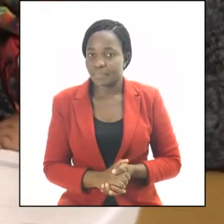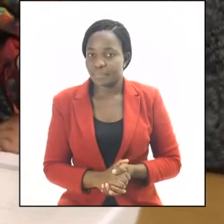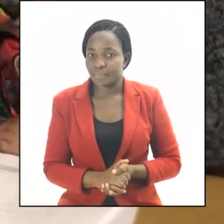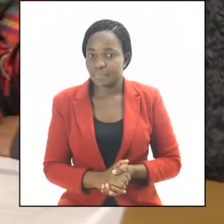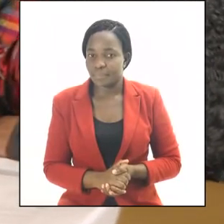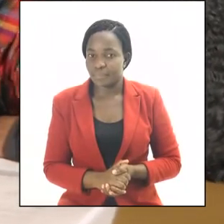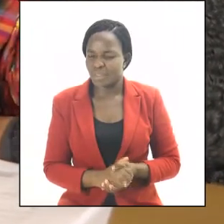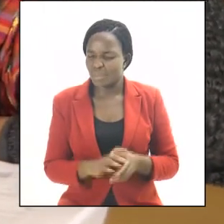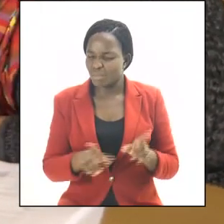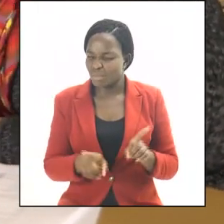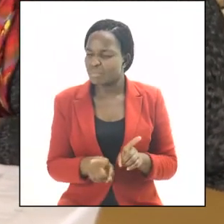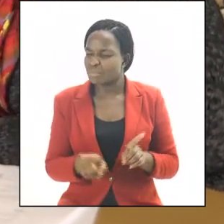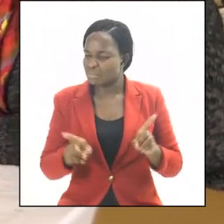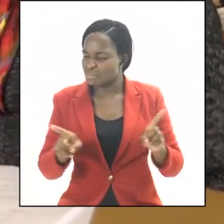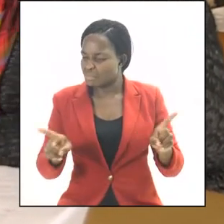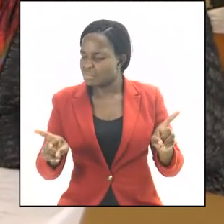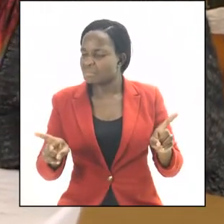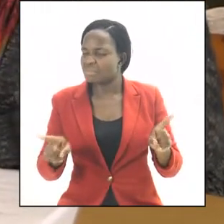is a trapezium shape.